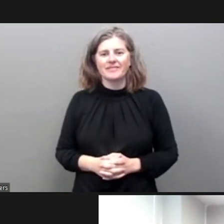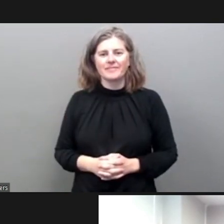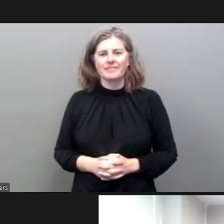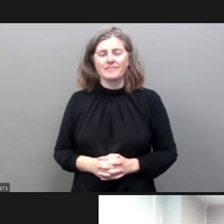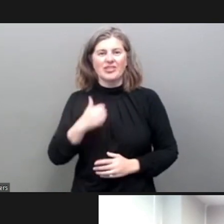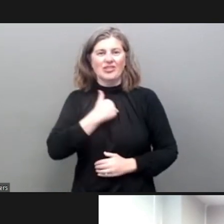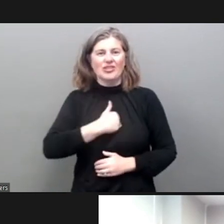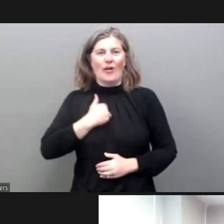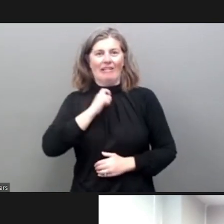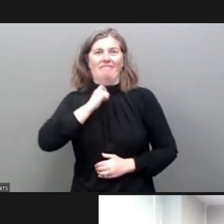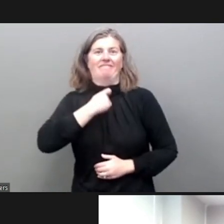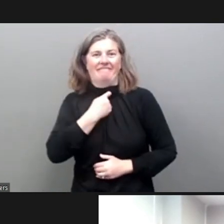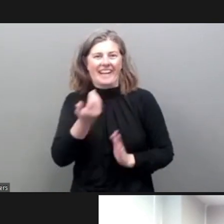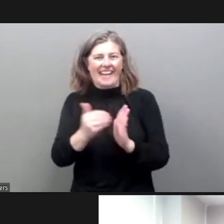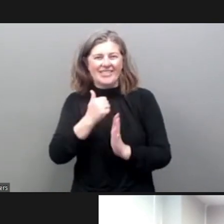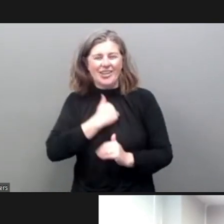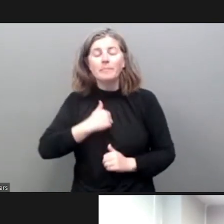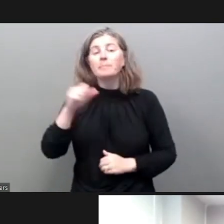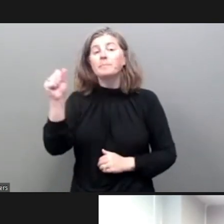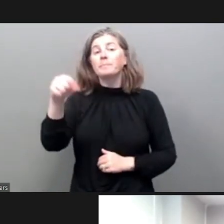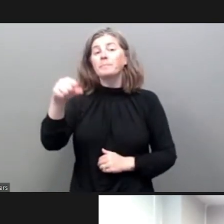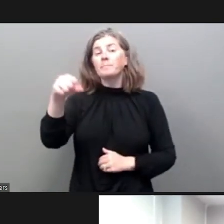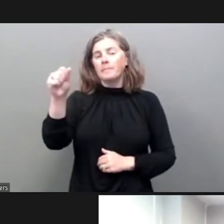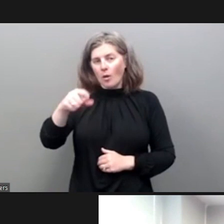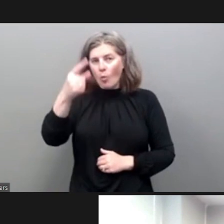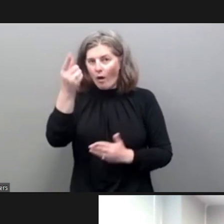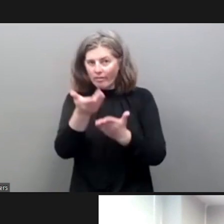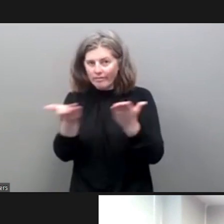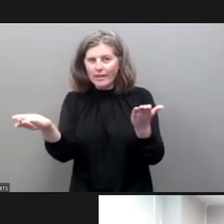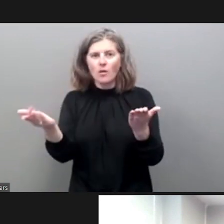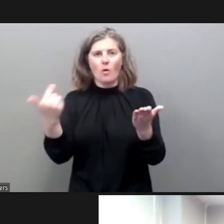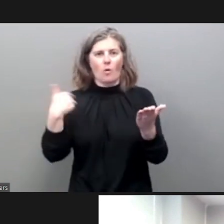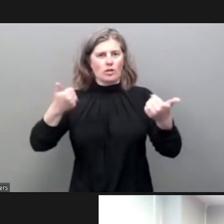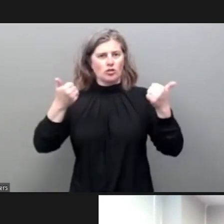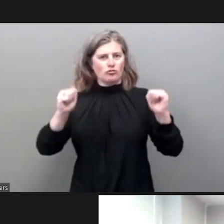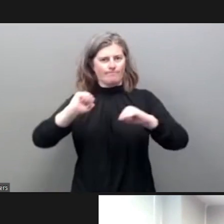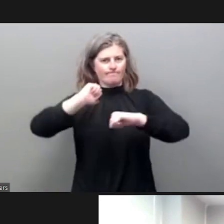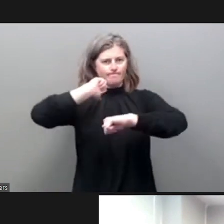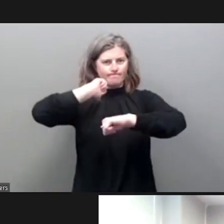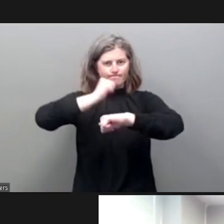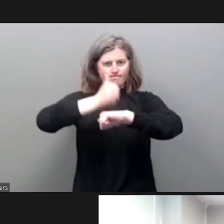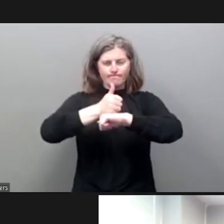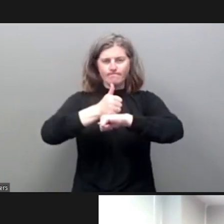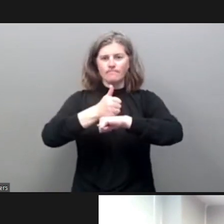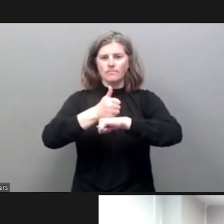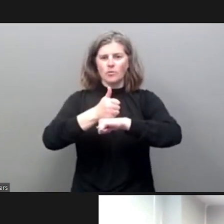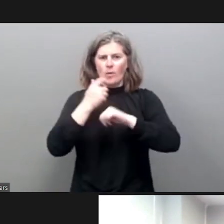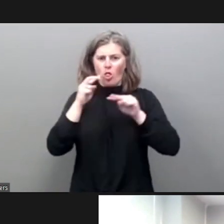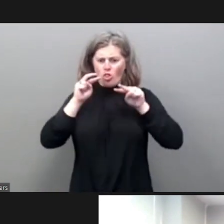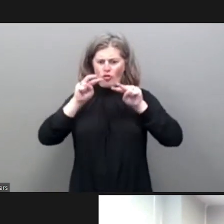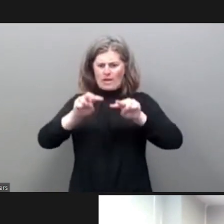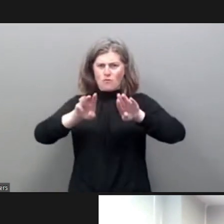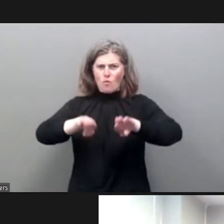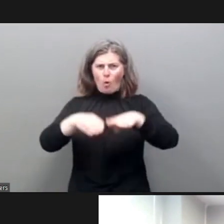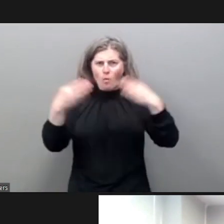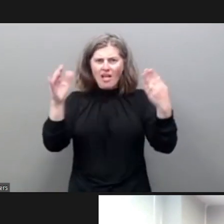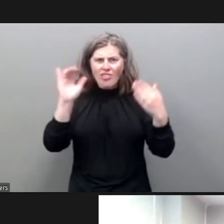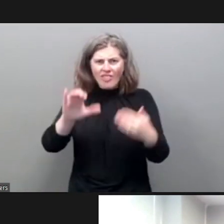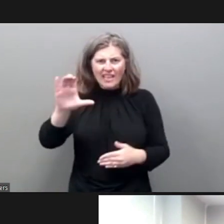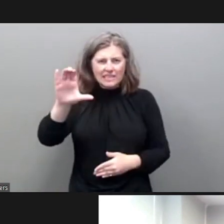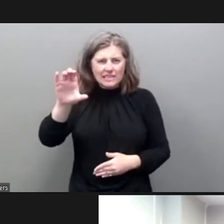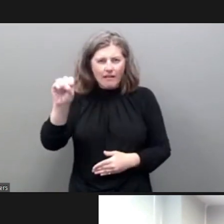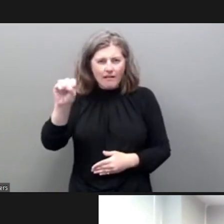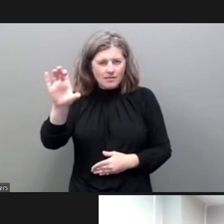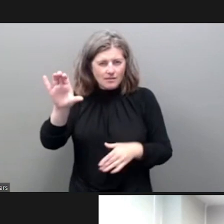Sorry, I'm muted again. Yeah, so one of the things that we tried to do when we were re-looking at, looking at the